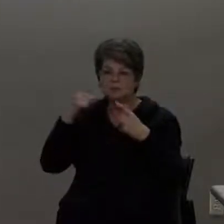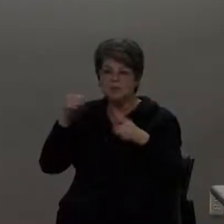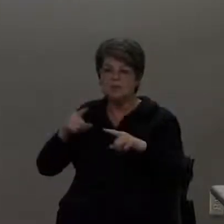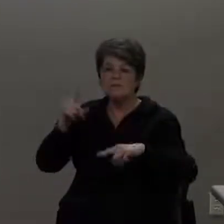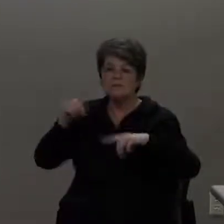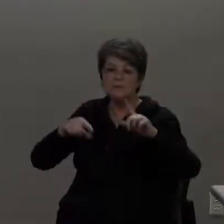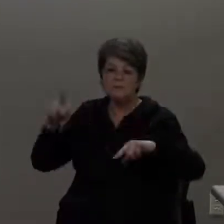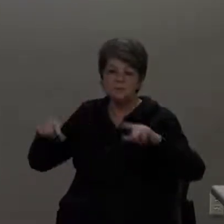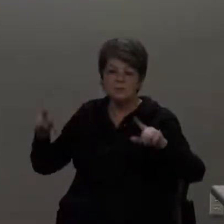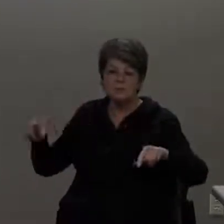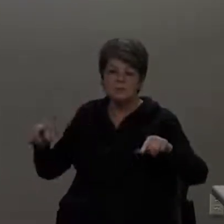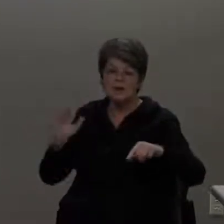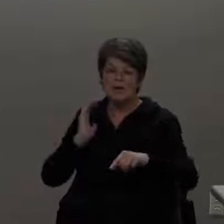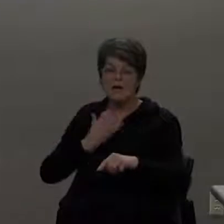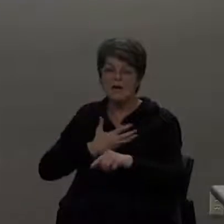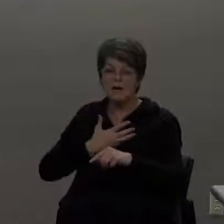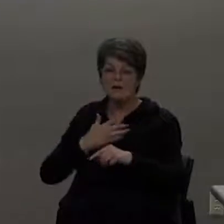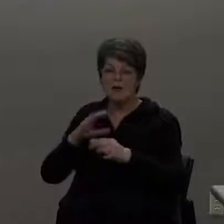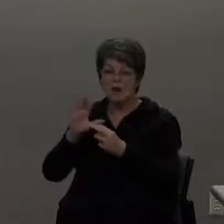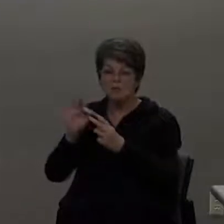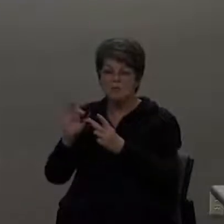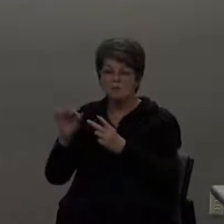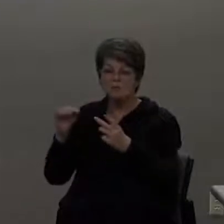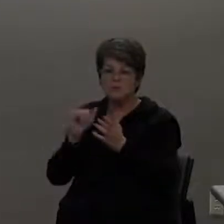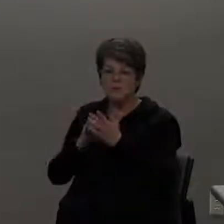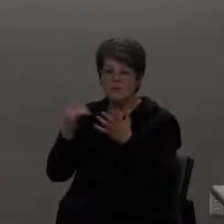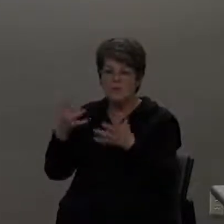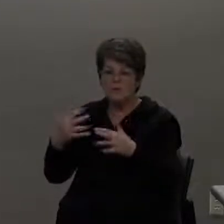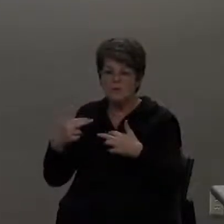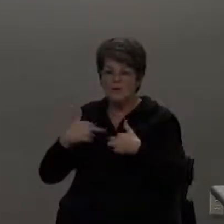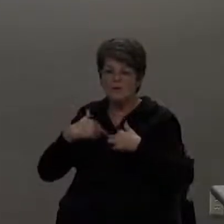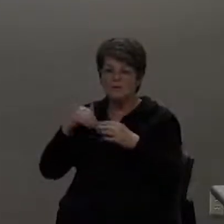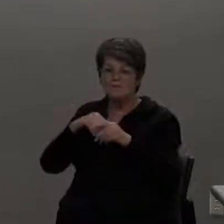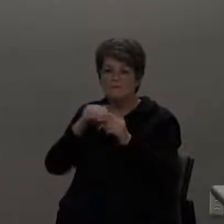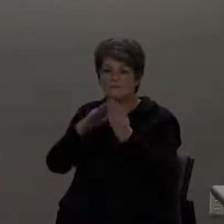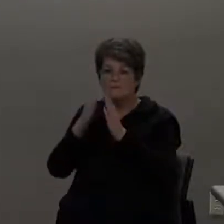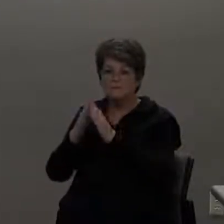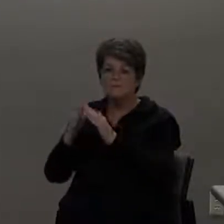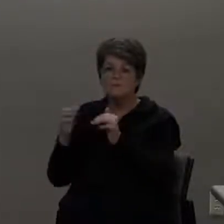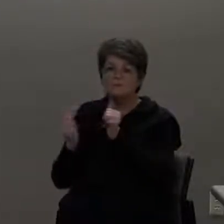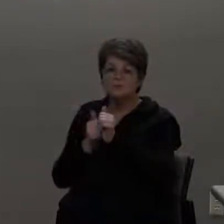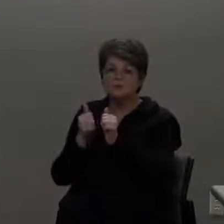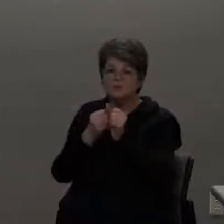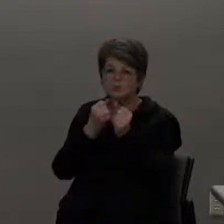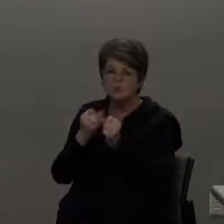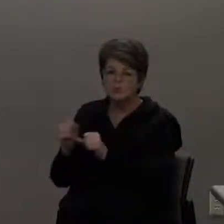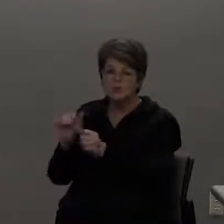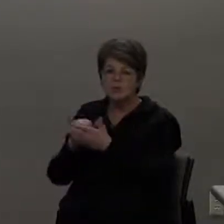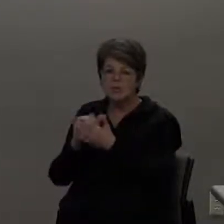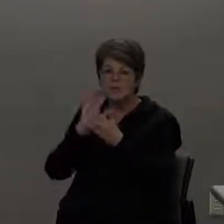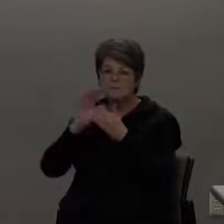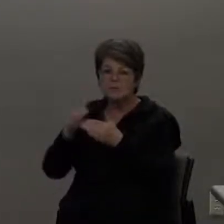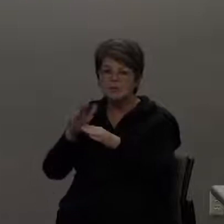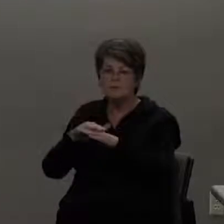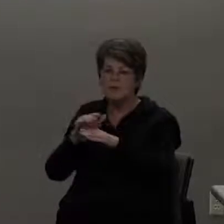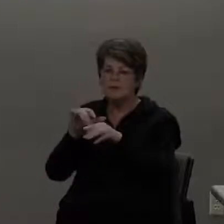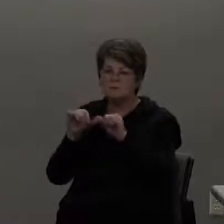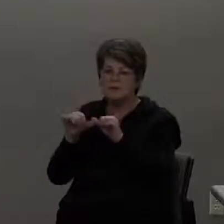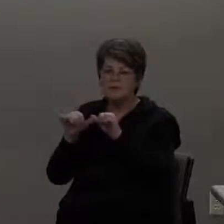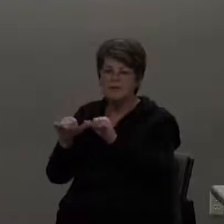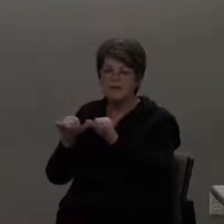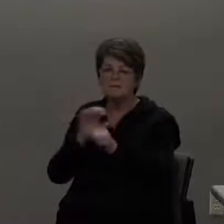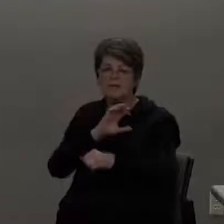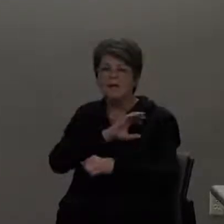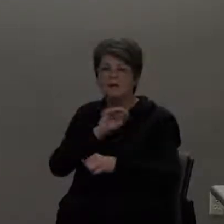diversify our retail and service options that we have in the community already, pursue strategies that focus on maintaining the character